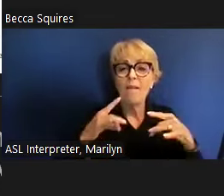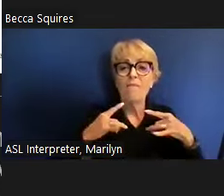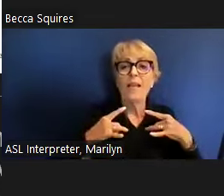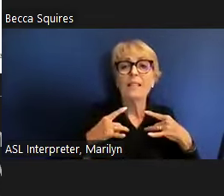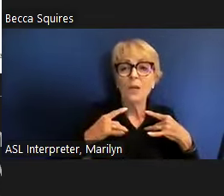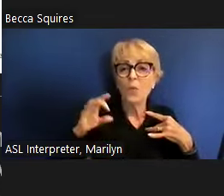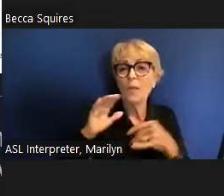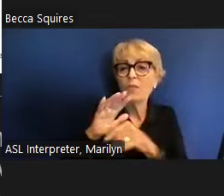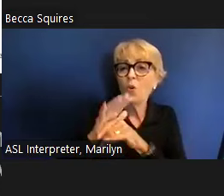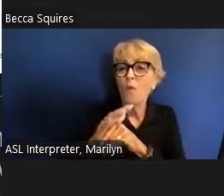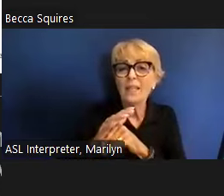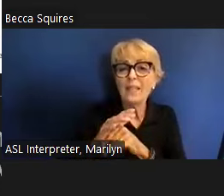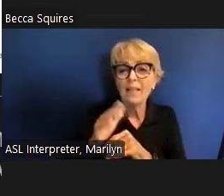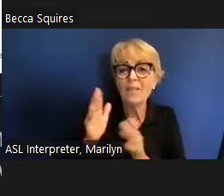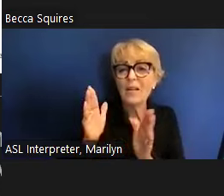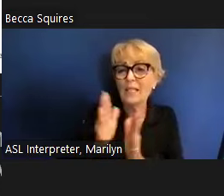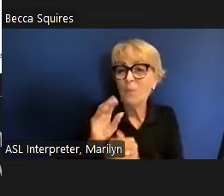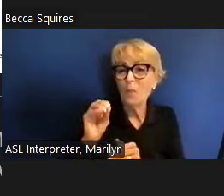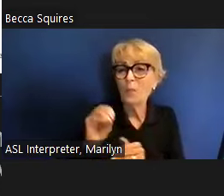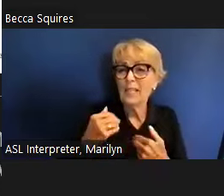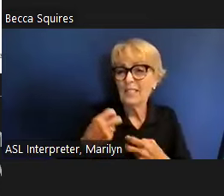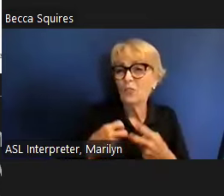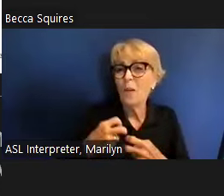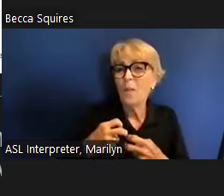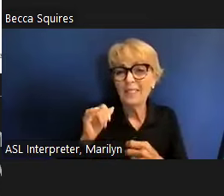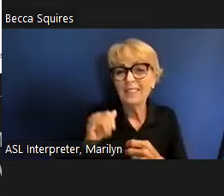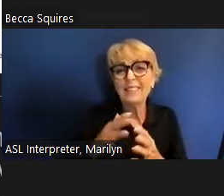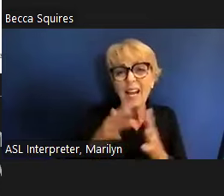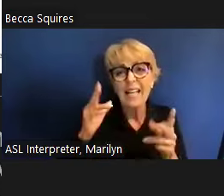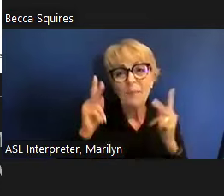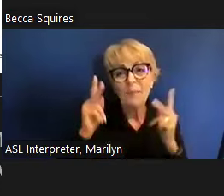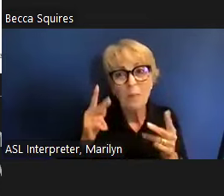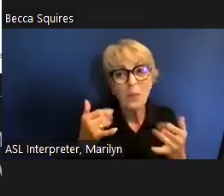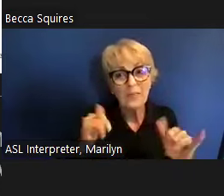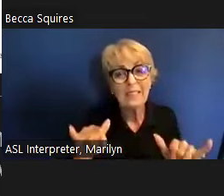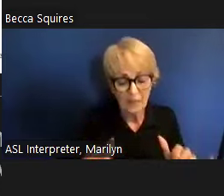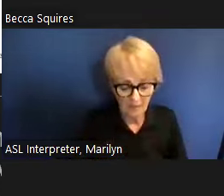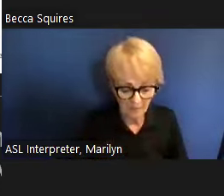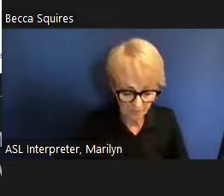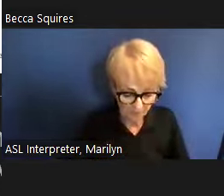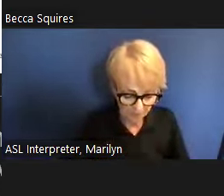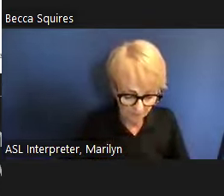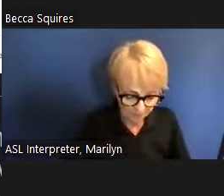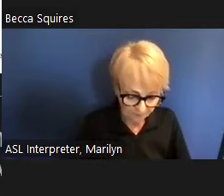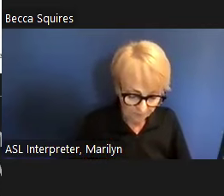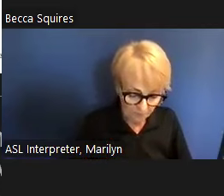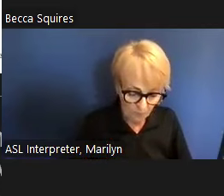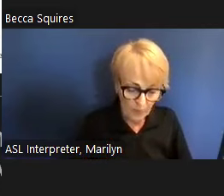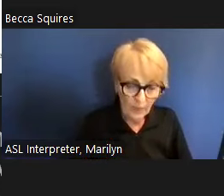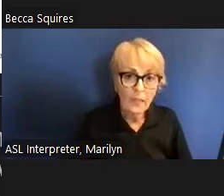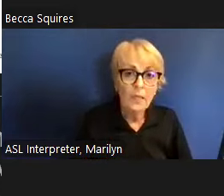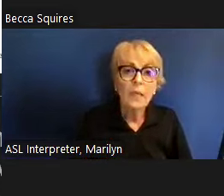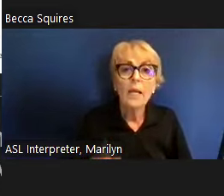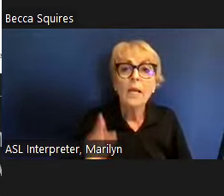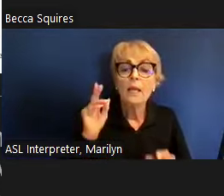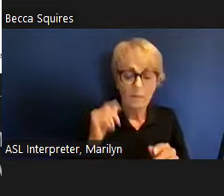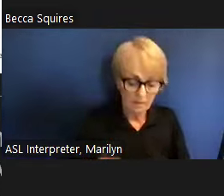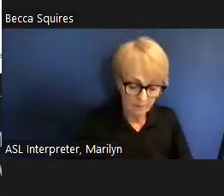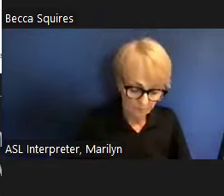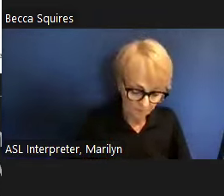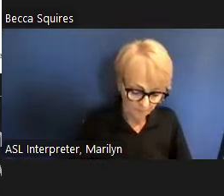if a small percentage have trouble, it's still lots and lots of people. But the good news is that people do get better from